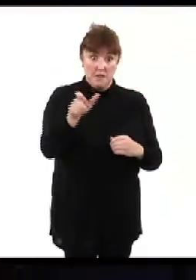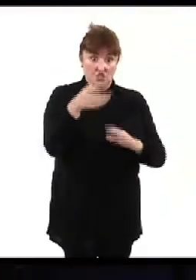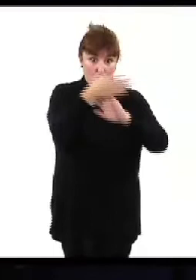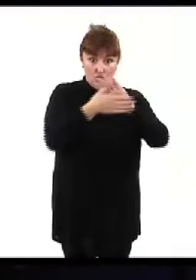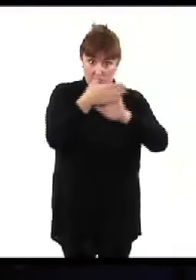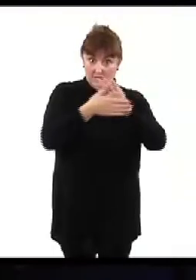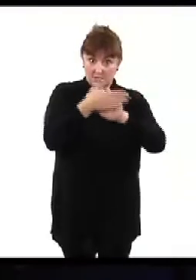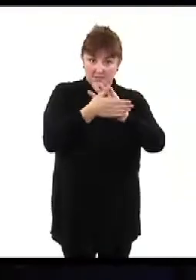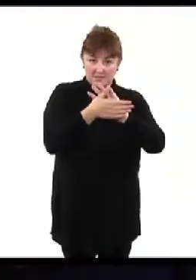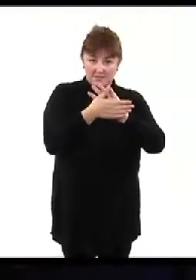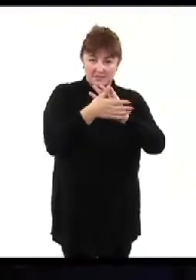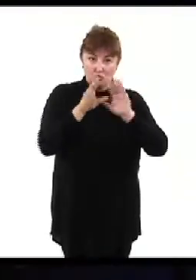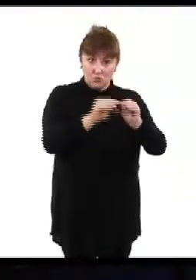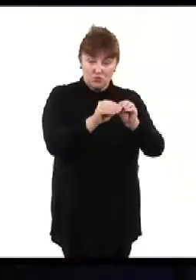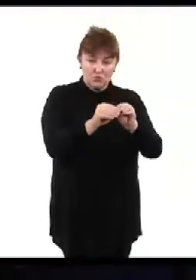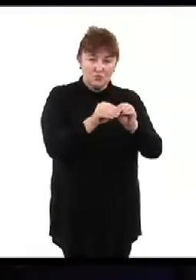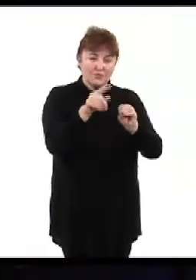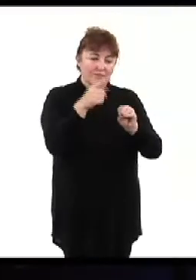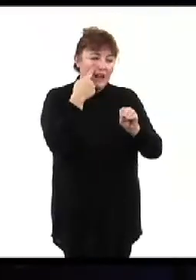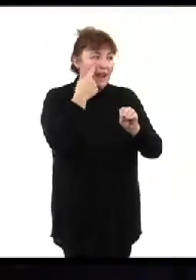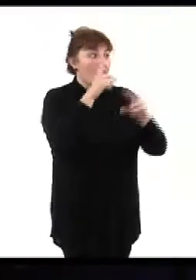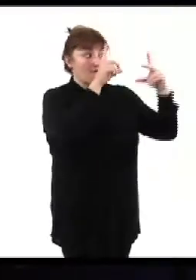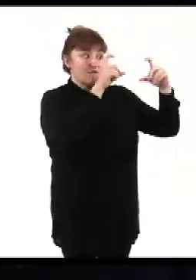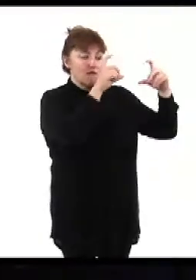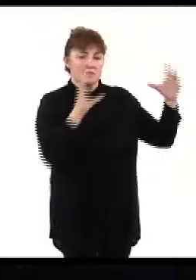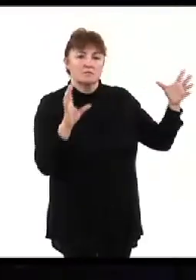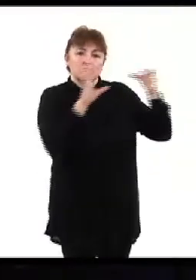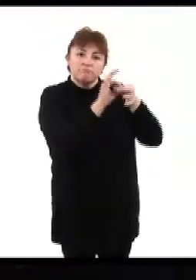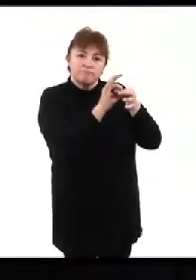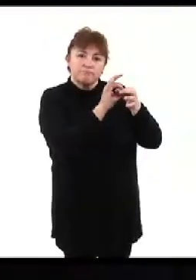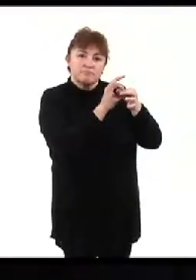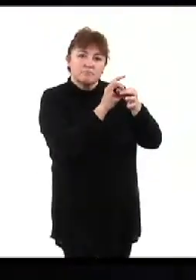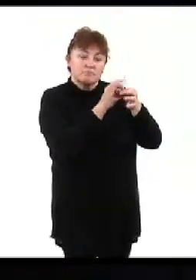pictures and we asked them to produce the signs for those pictures.